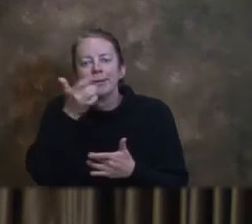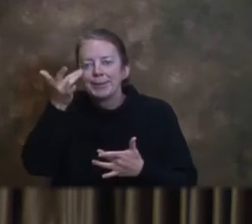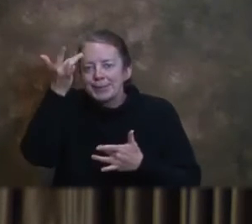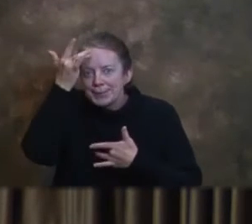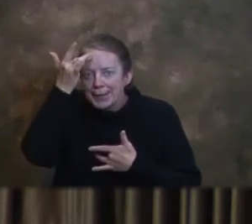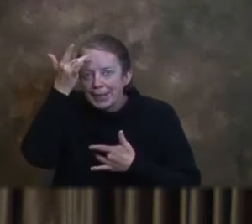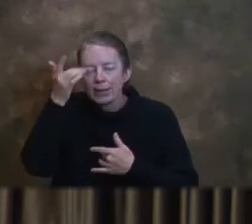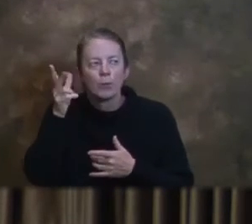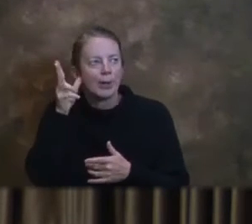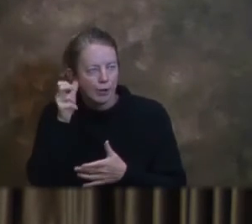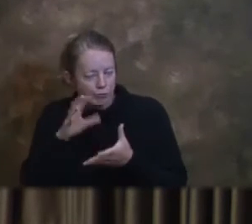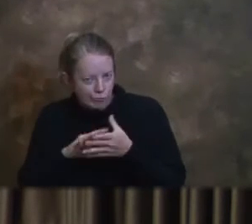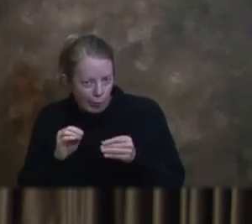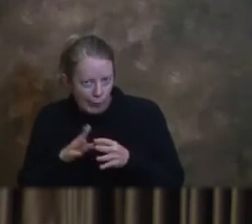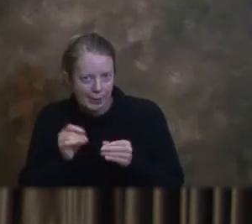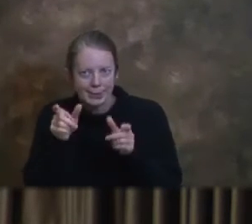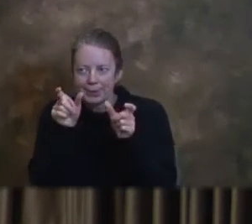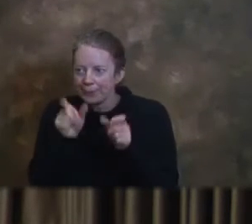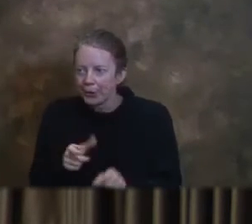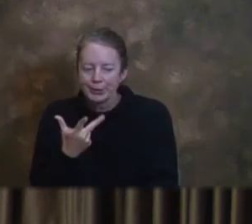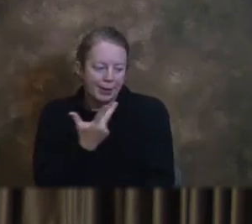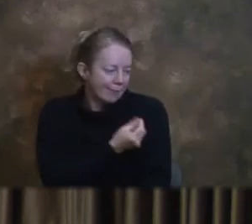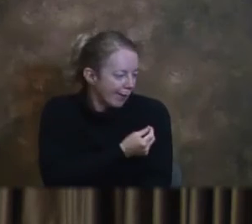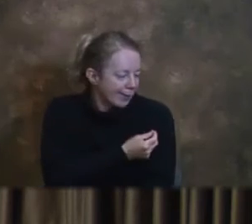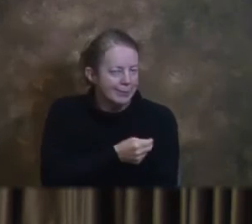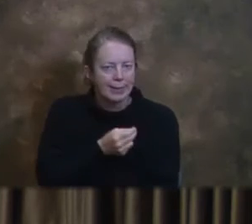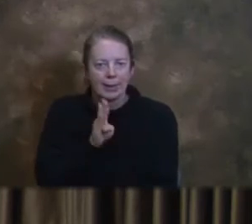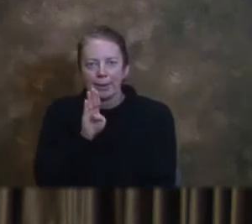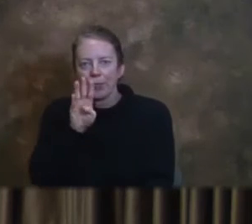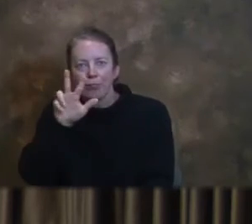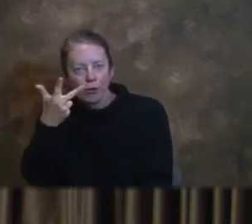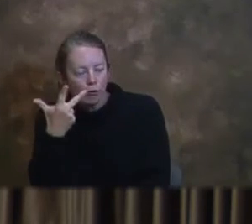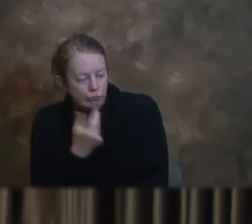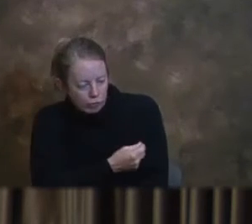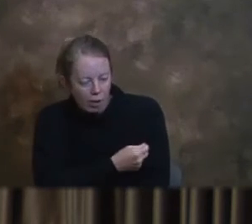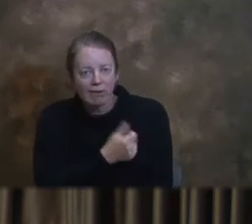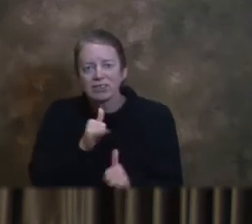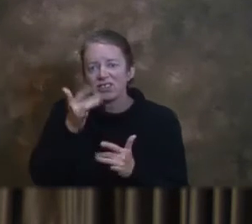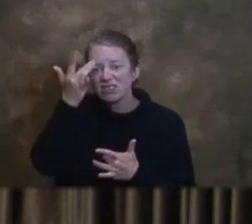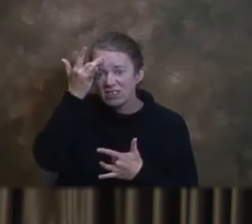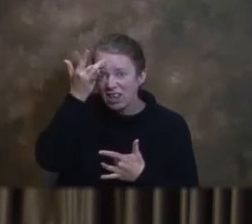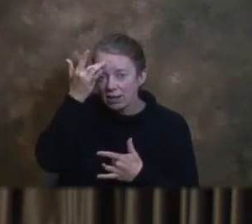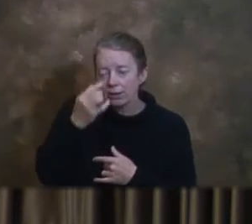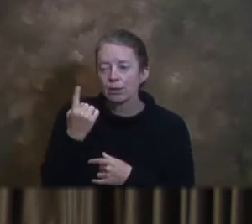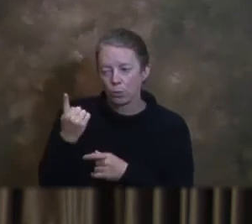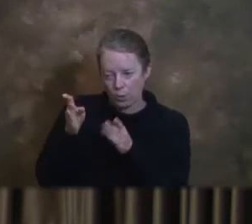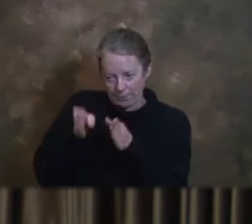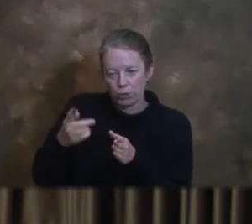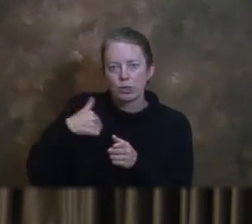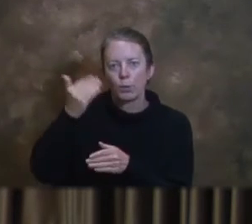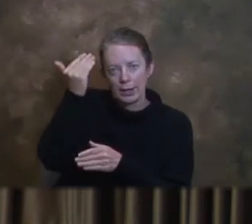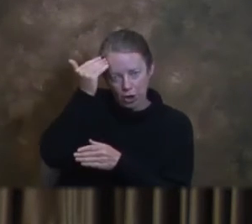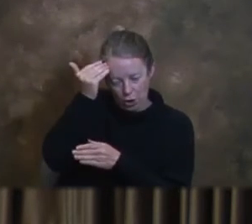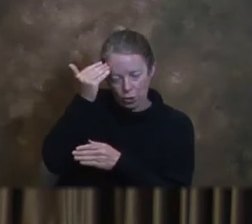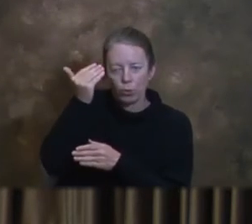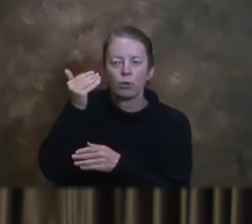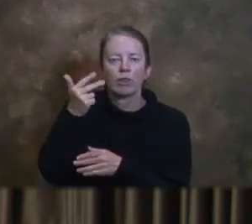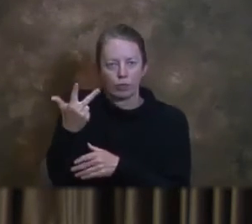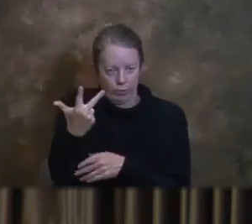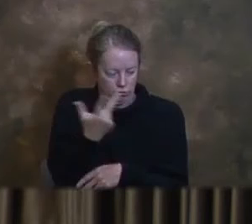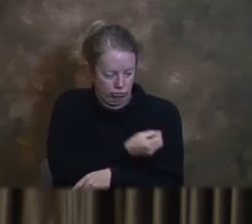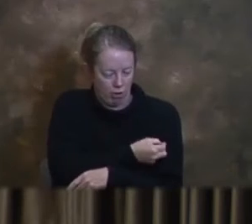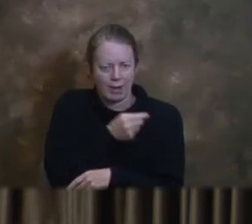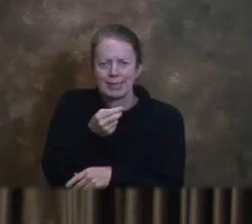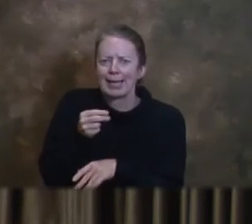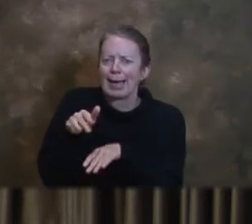who've been vaccinated and boosted. My son is one of those. The good news is he had very minimal symptoms, barely knew he had a cold,